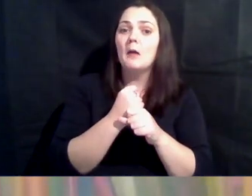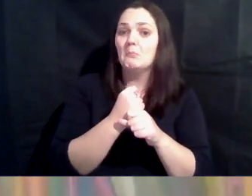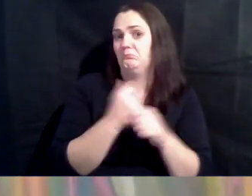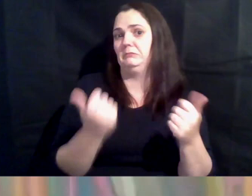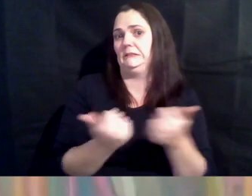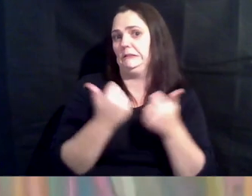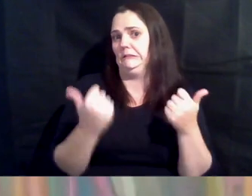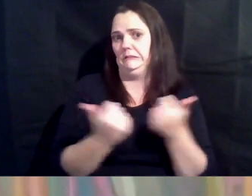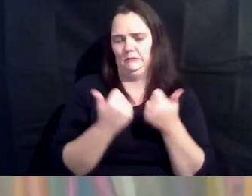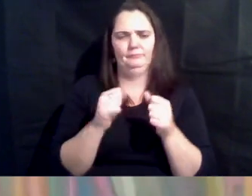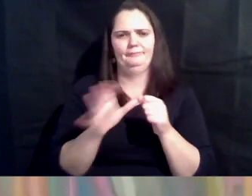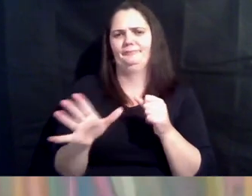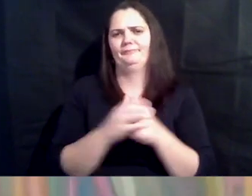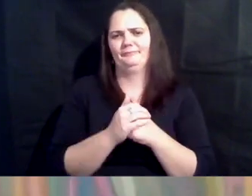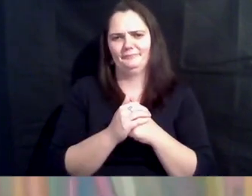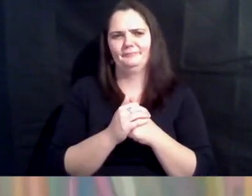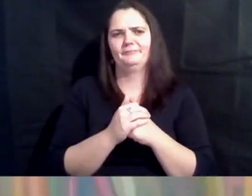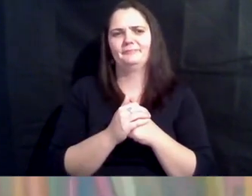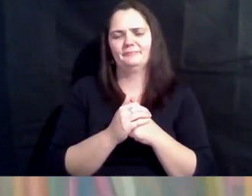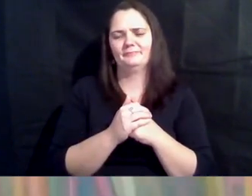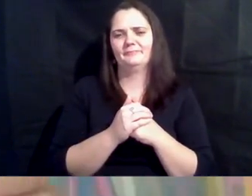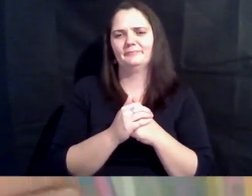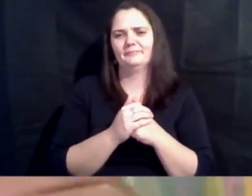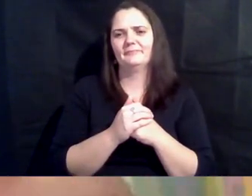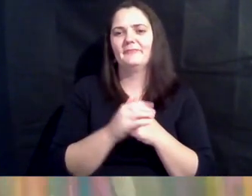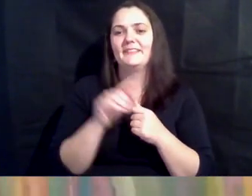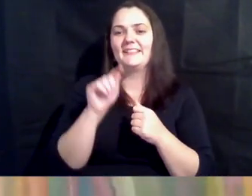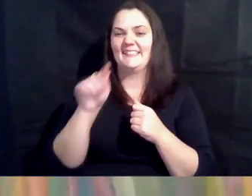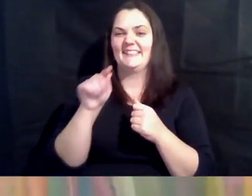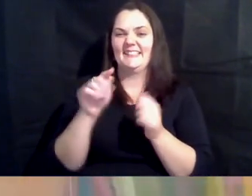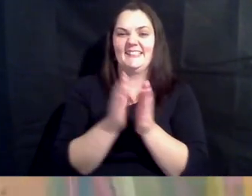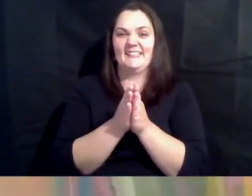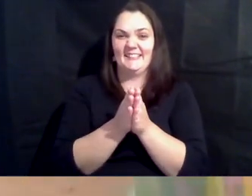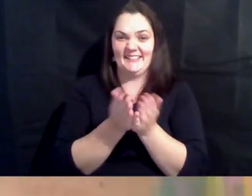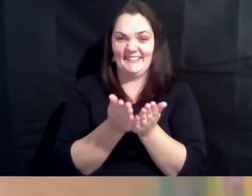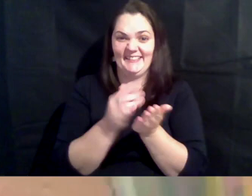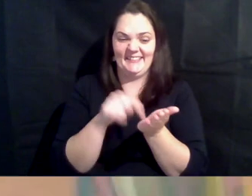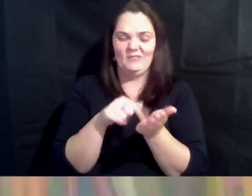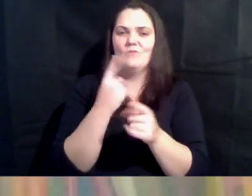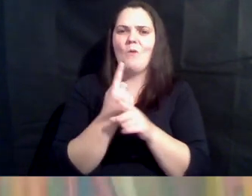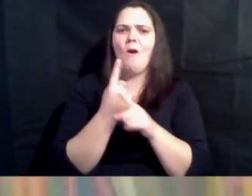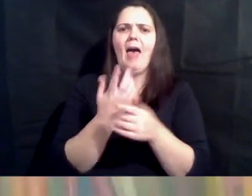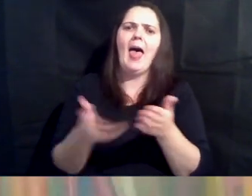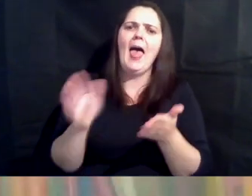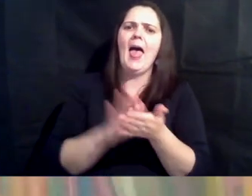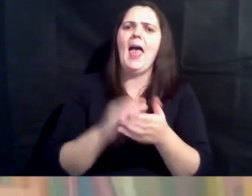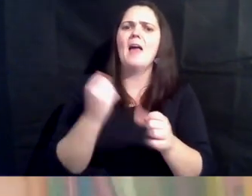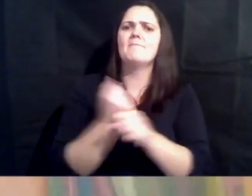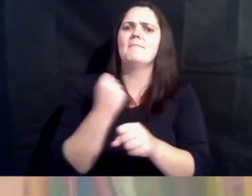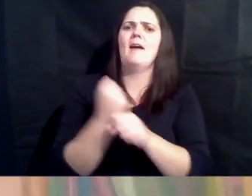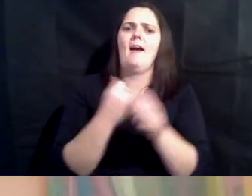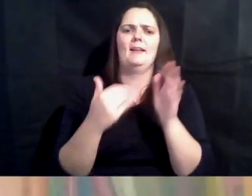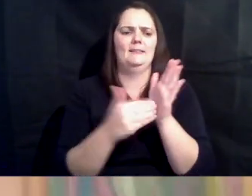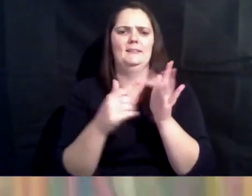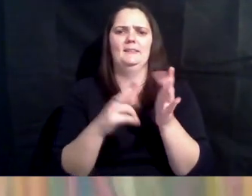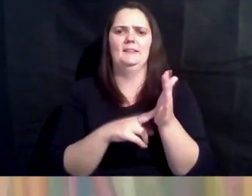stuff. I've got some here. This one's about making a zine. If you get into zine culture, you'll probably hear